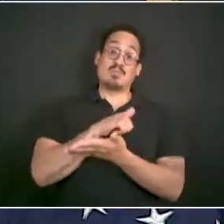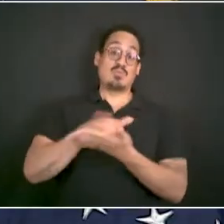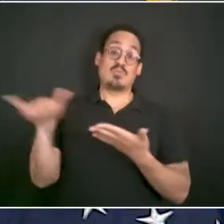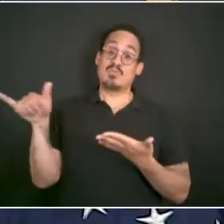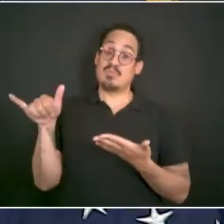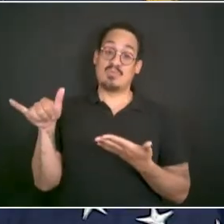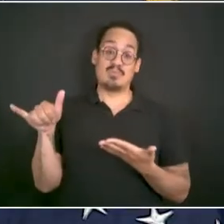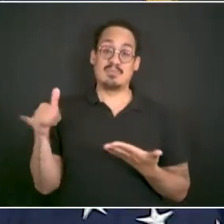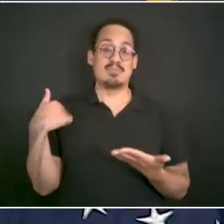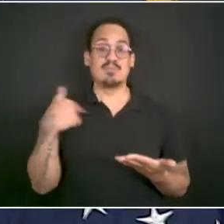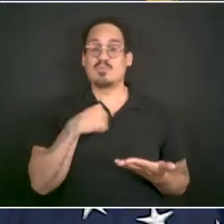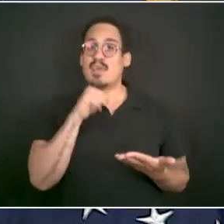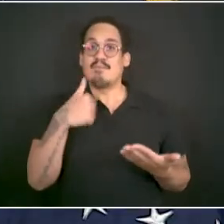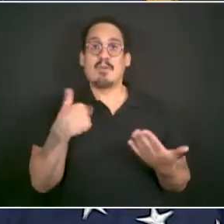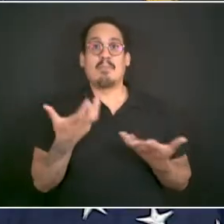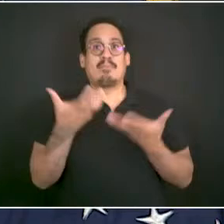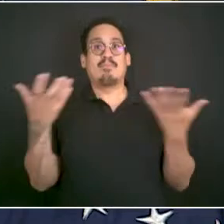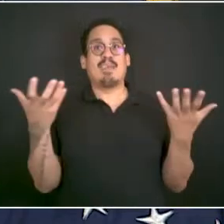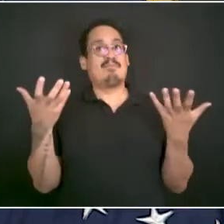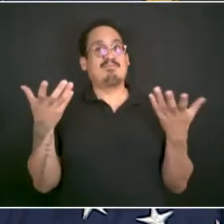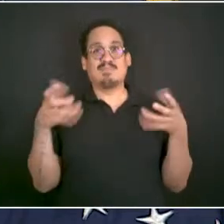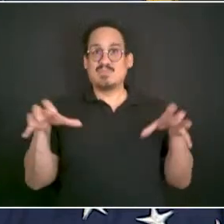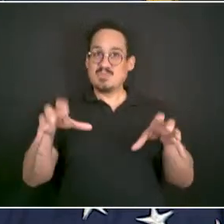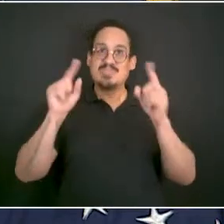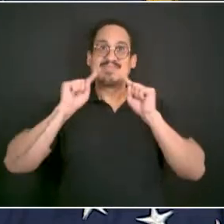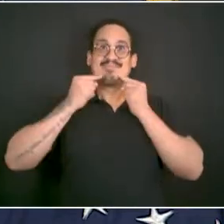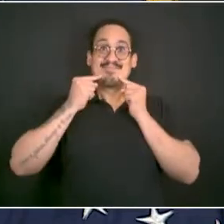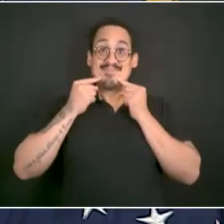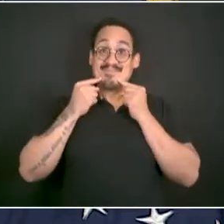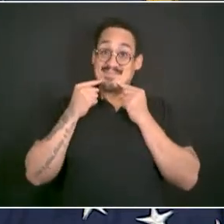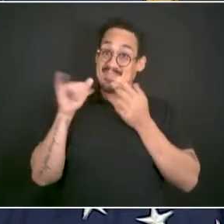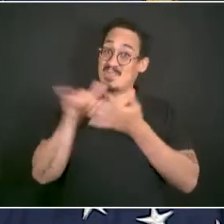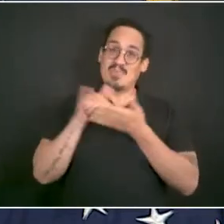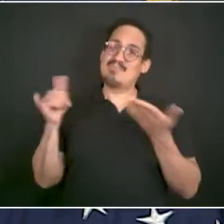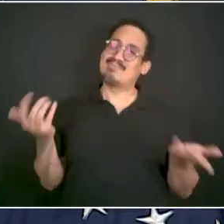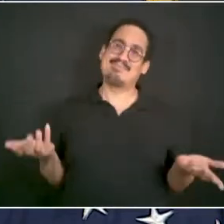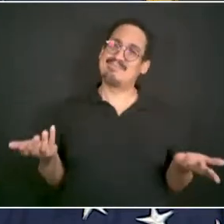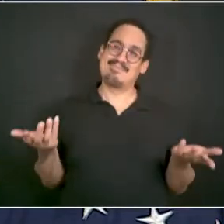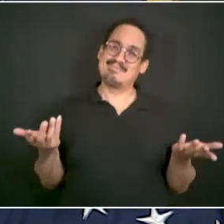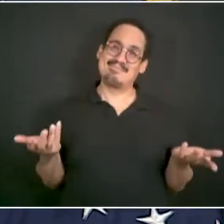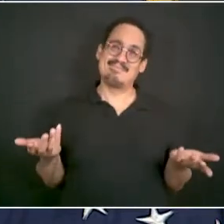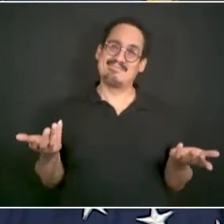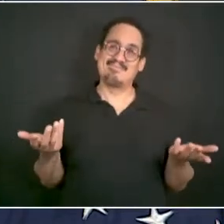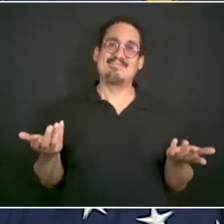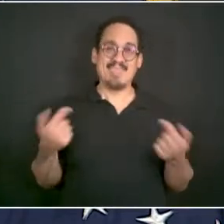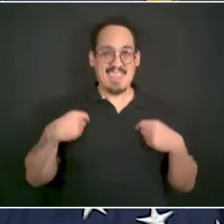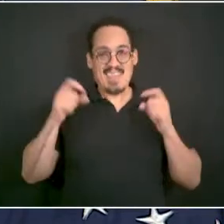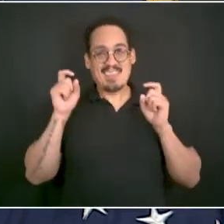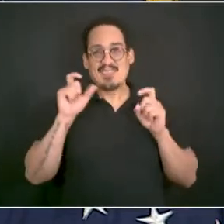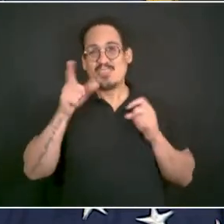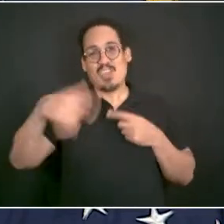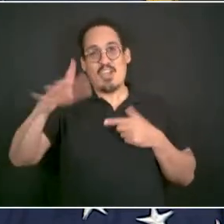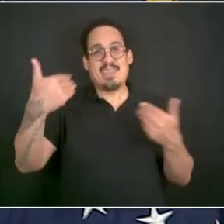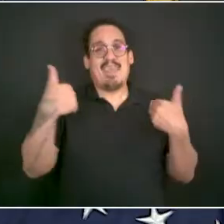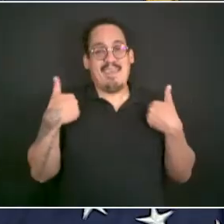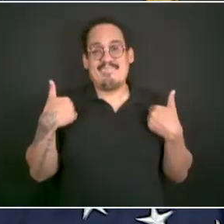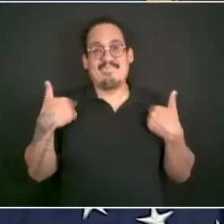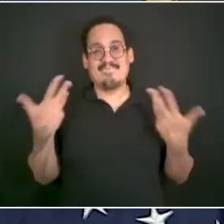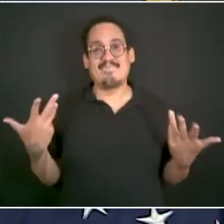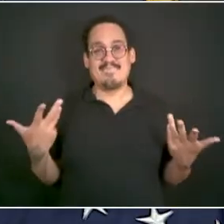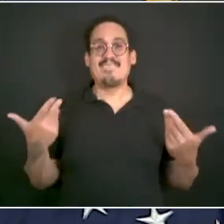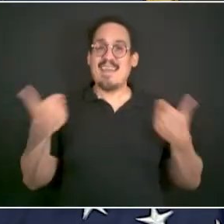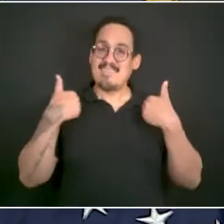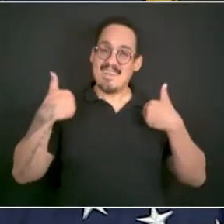we don't have much we have to do. In other municipalities, we have to bring all sorts of resources, but New York was well